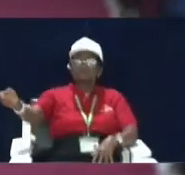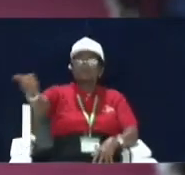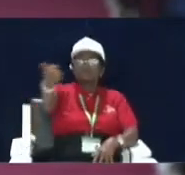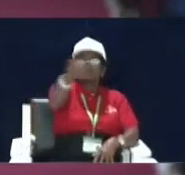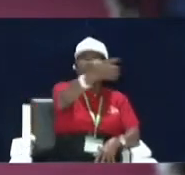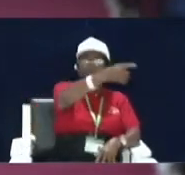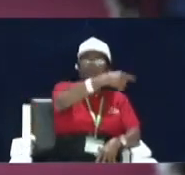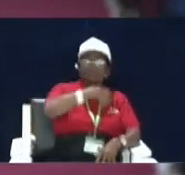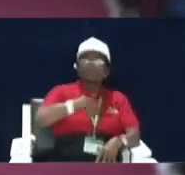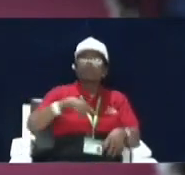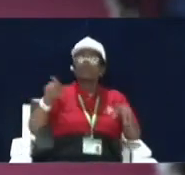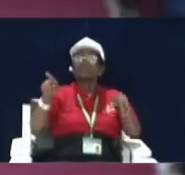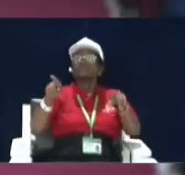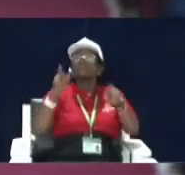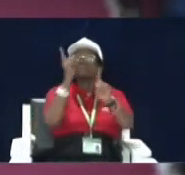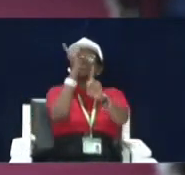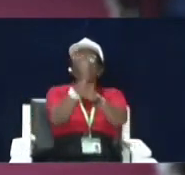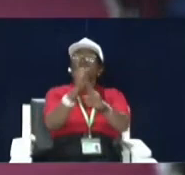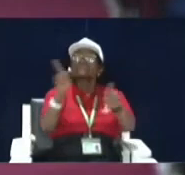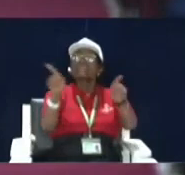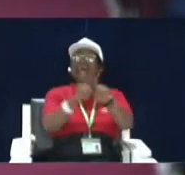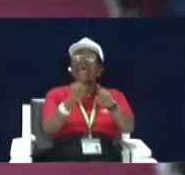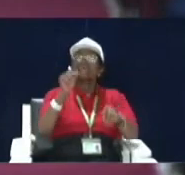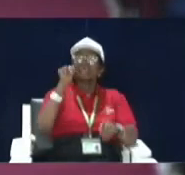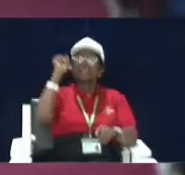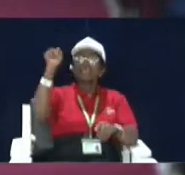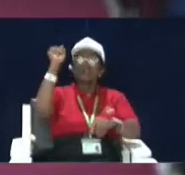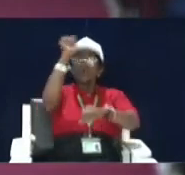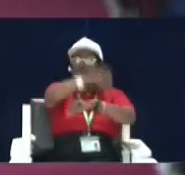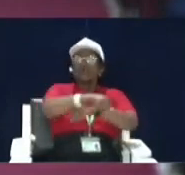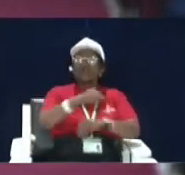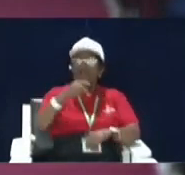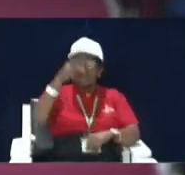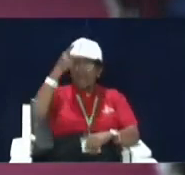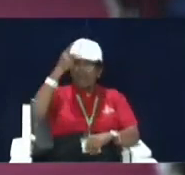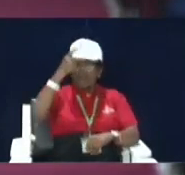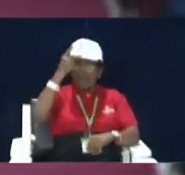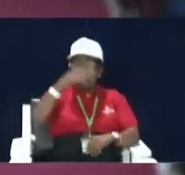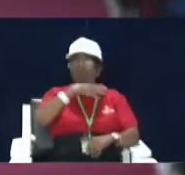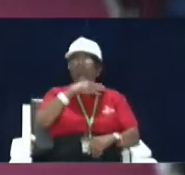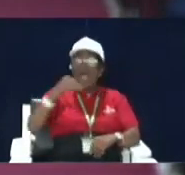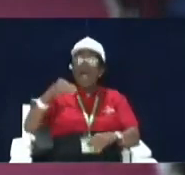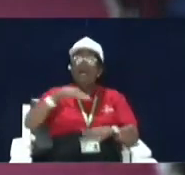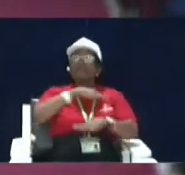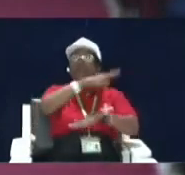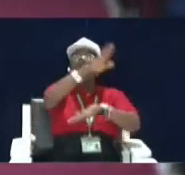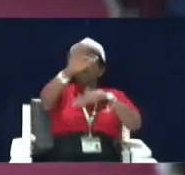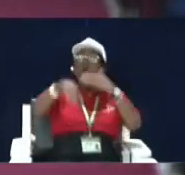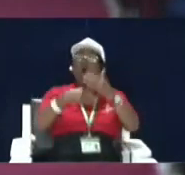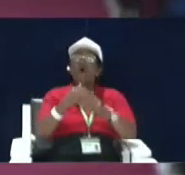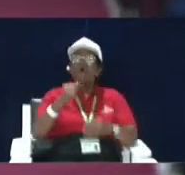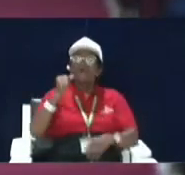Just like He subdued Pharaoh and all his hosts.